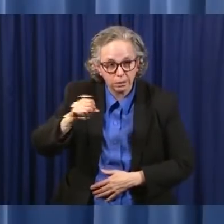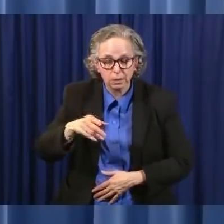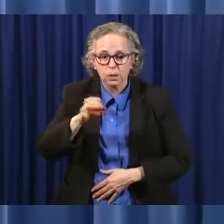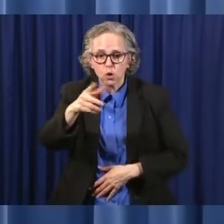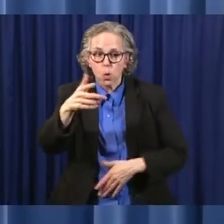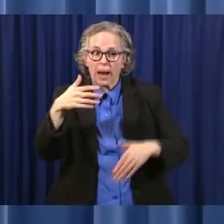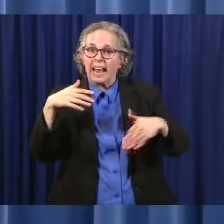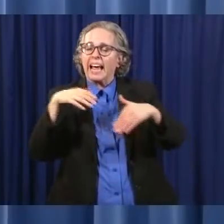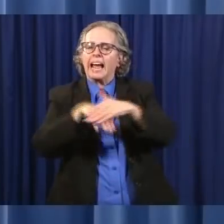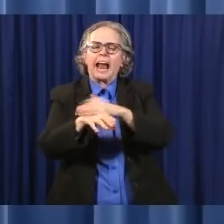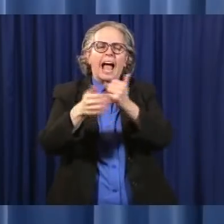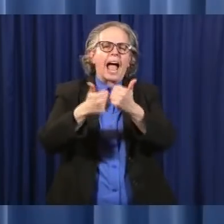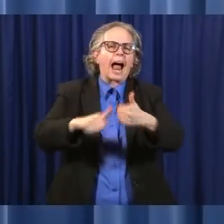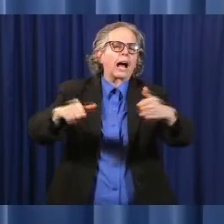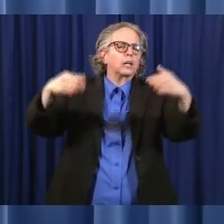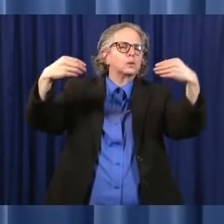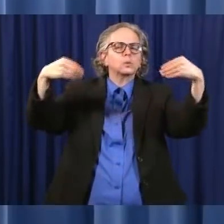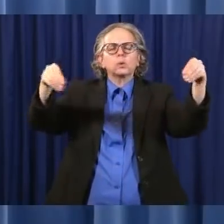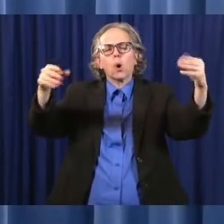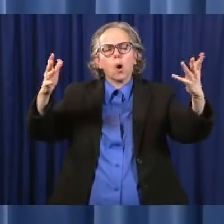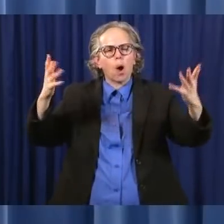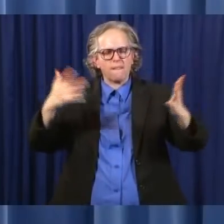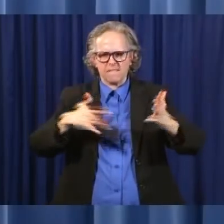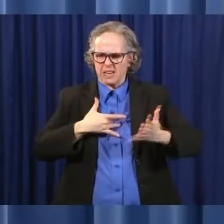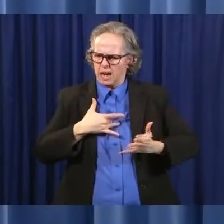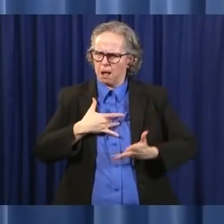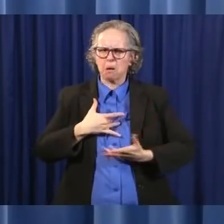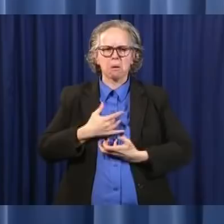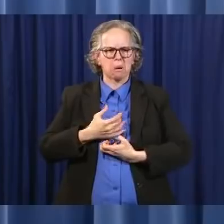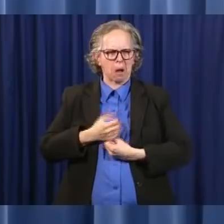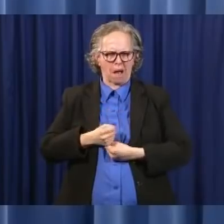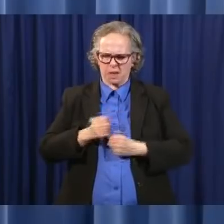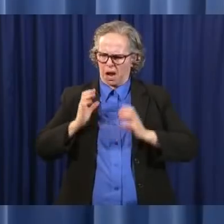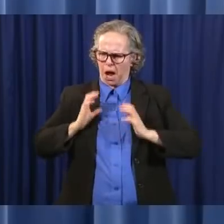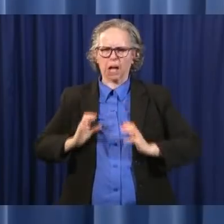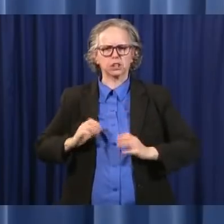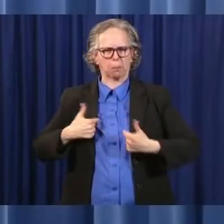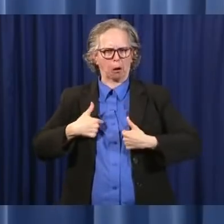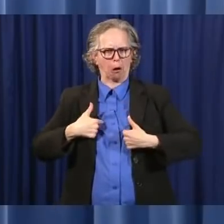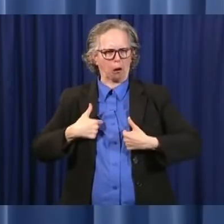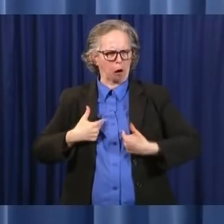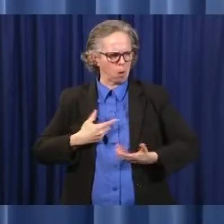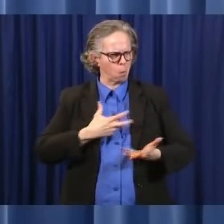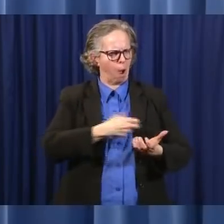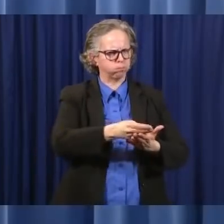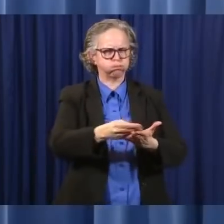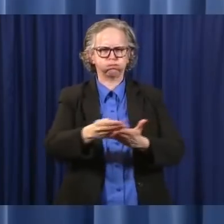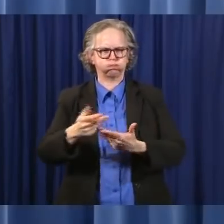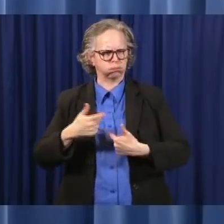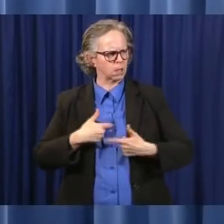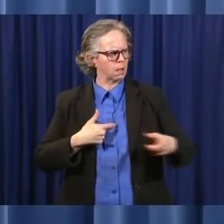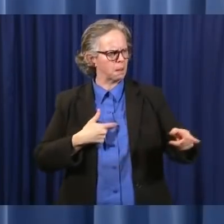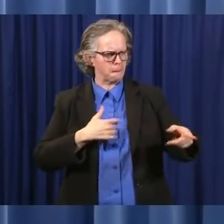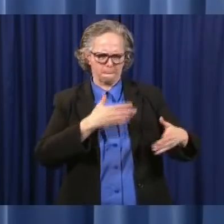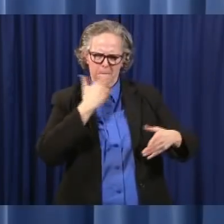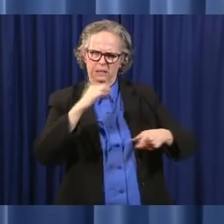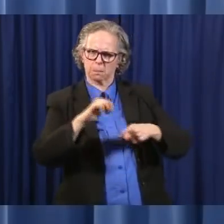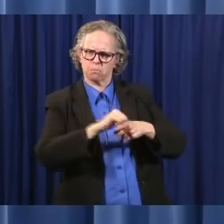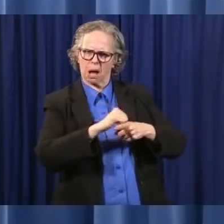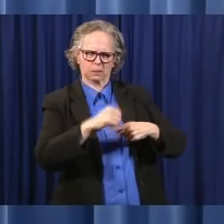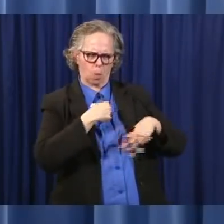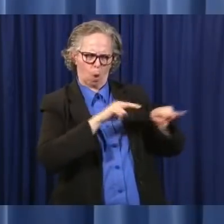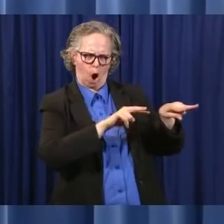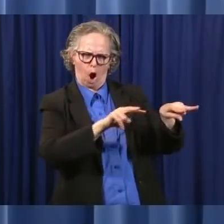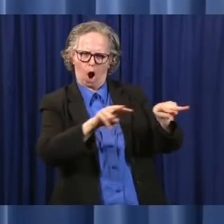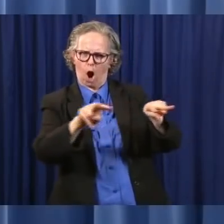have assurance as the customer that the good best practices are taking place. It's also important for workers to